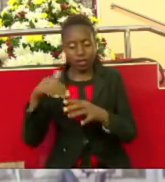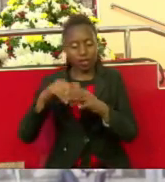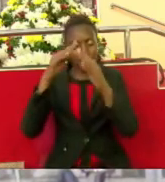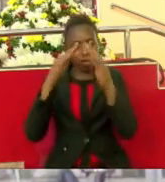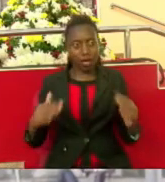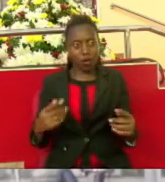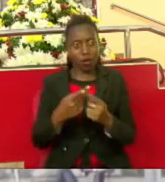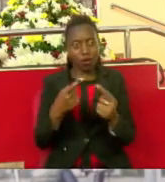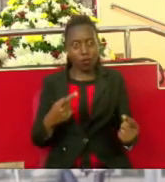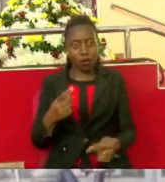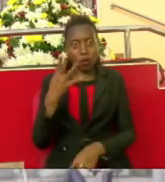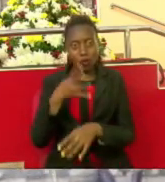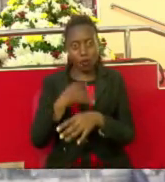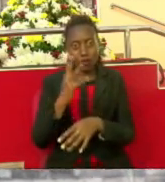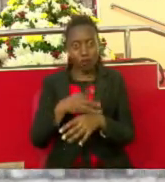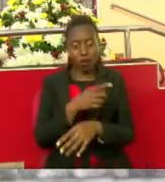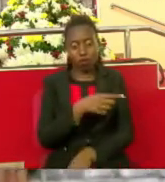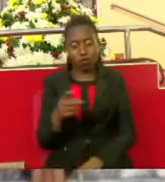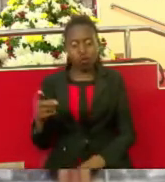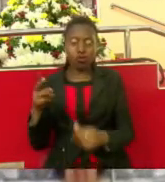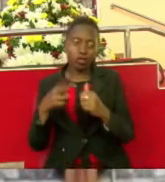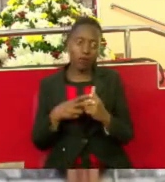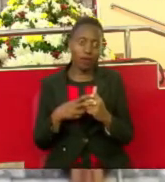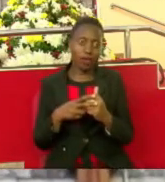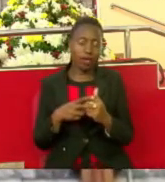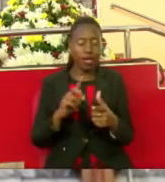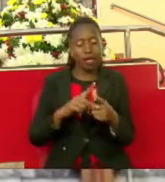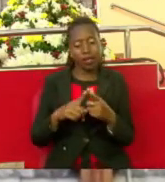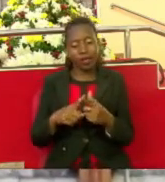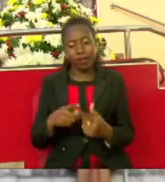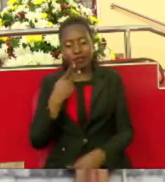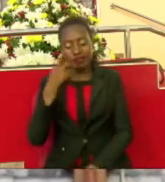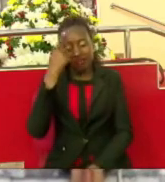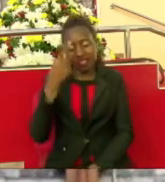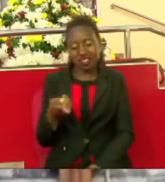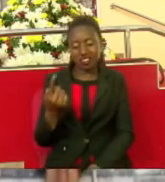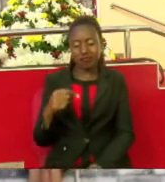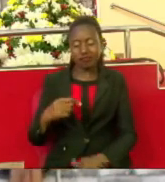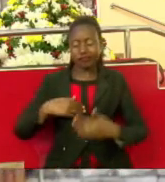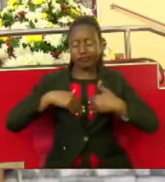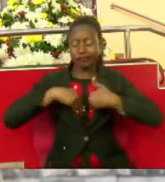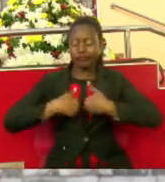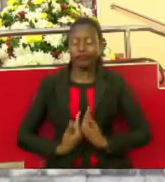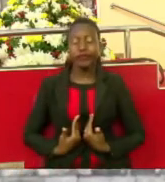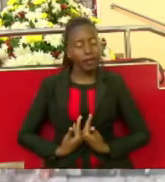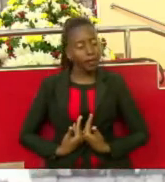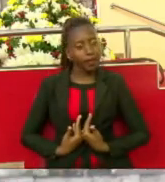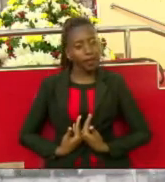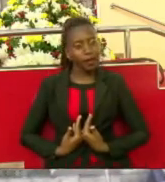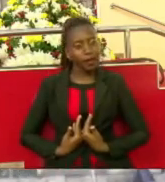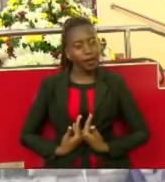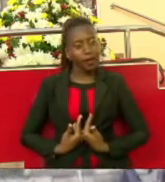yule mfanyikazi wako. And you the parent you arrive. Na wewe pale. You come tired. Unakuja umechoka. Fathers, what do we normally do? Kina